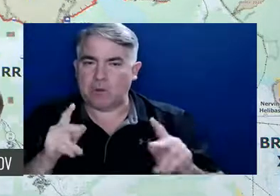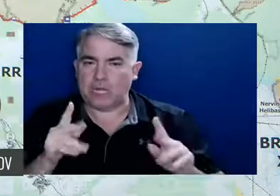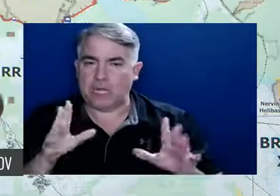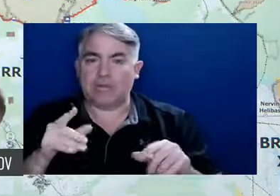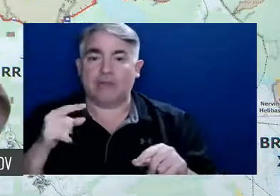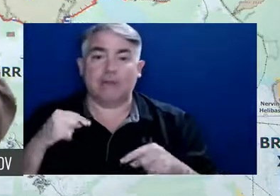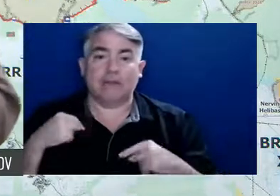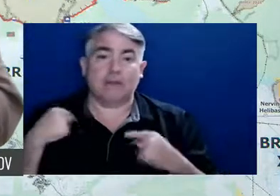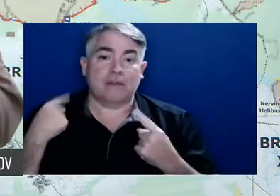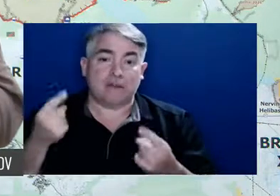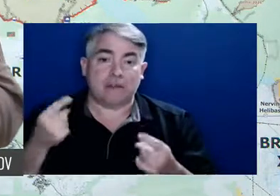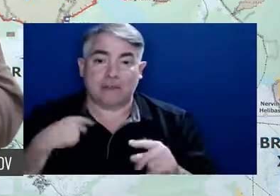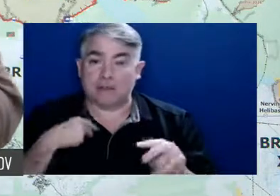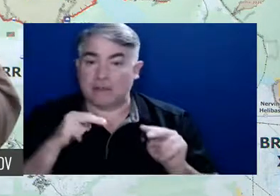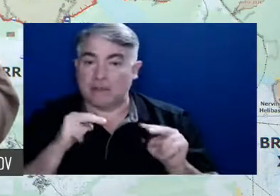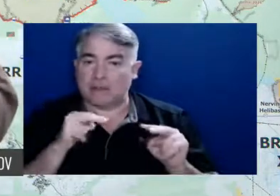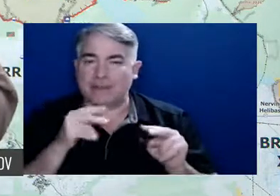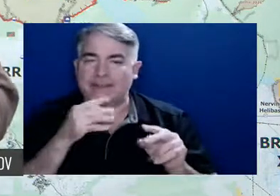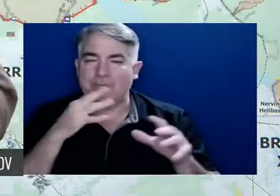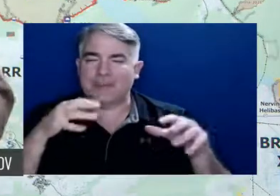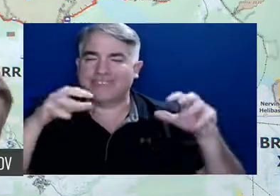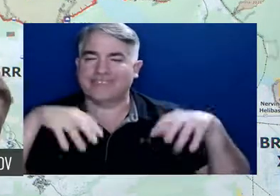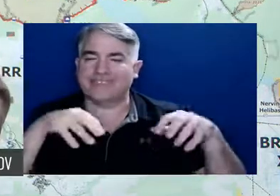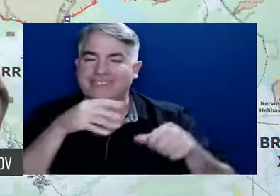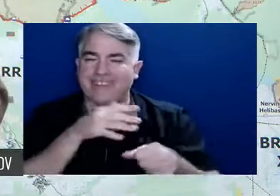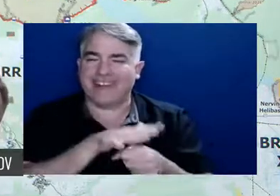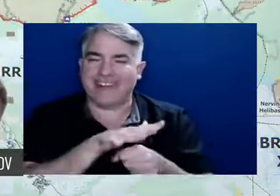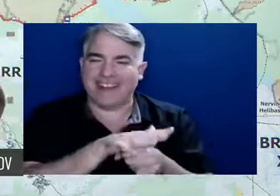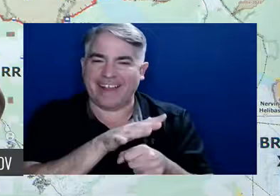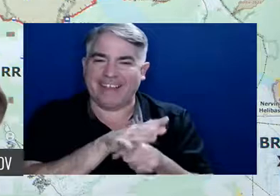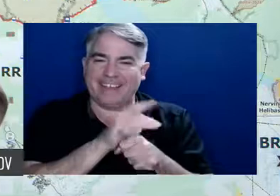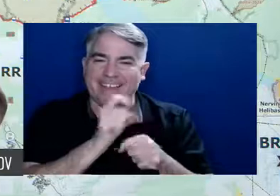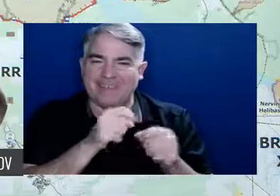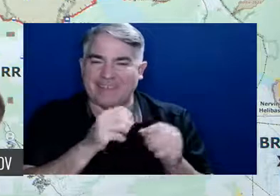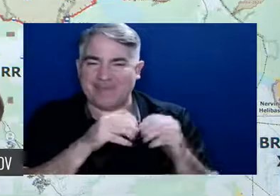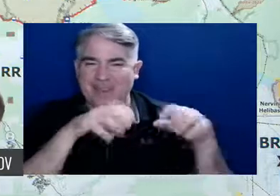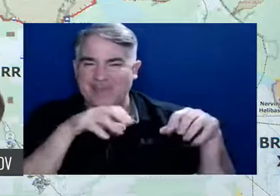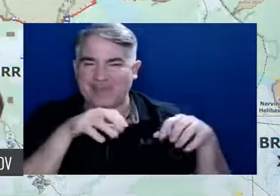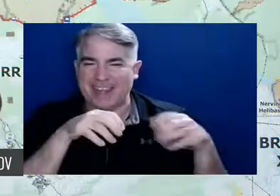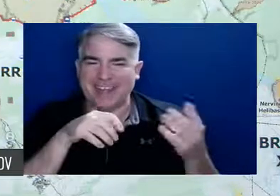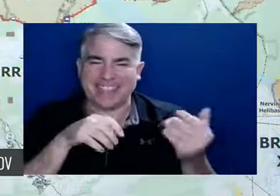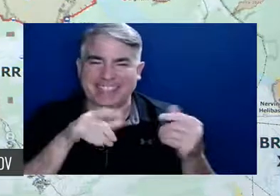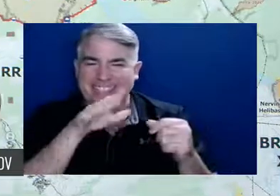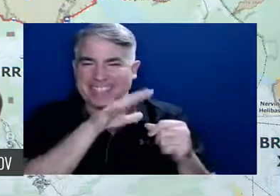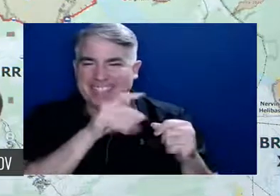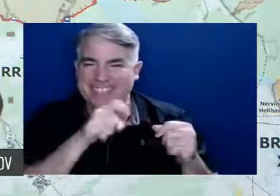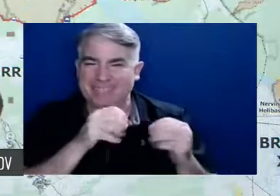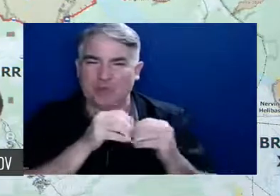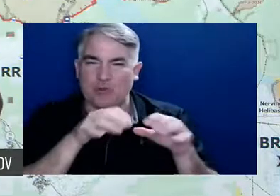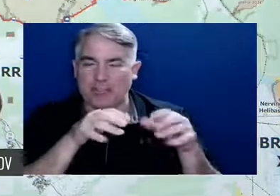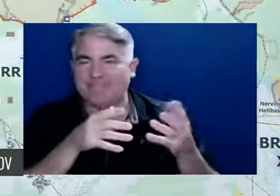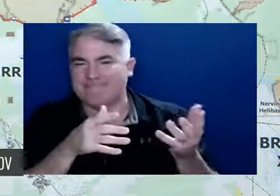what we call the escarpment area, which is the basically the ridge above US 395.